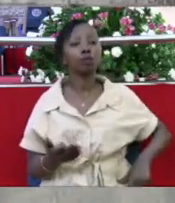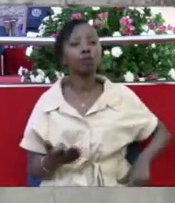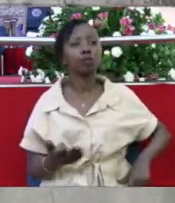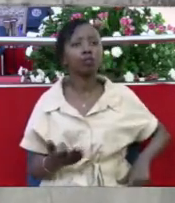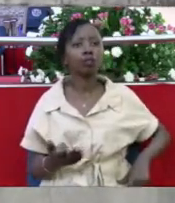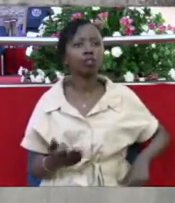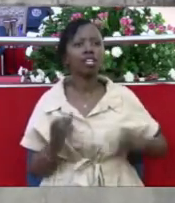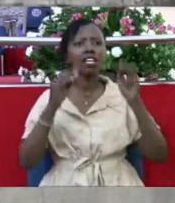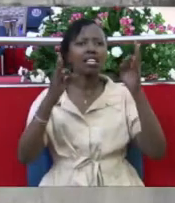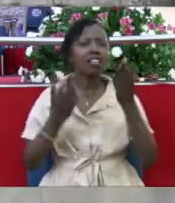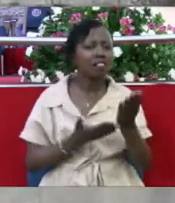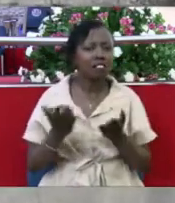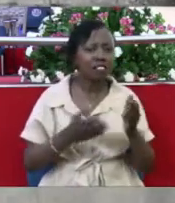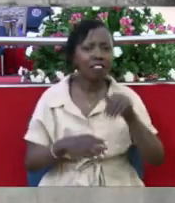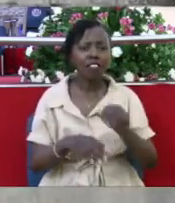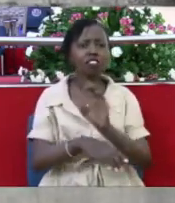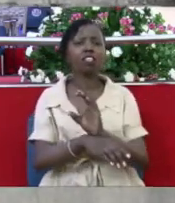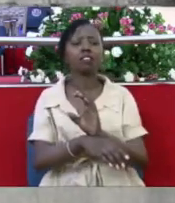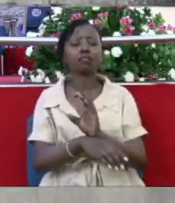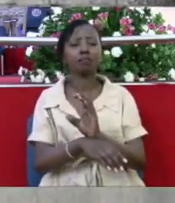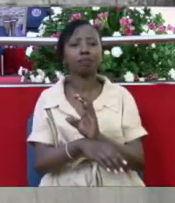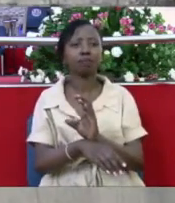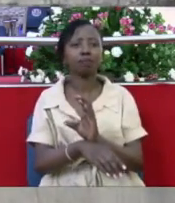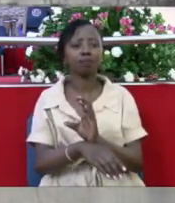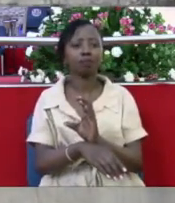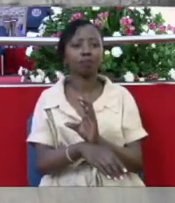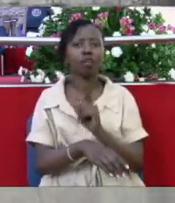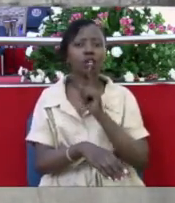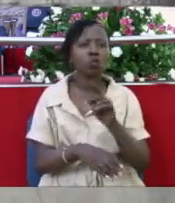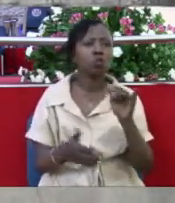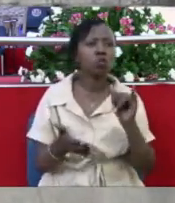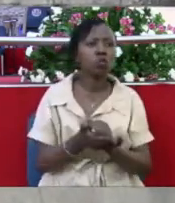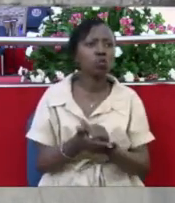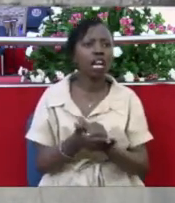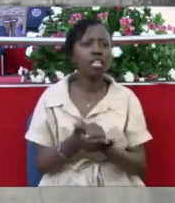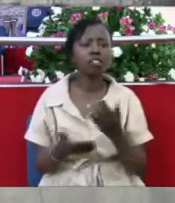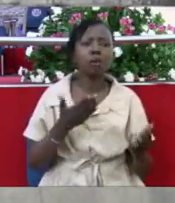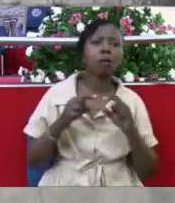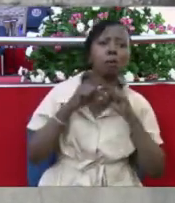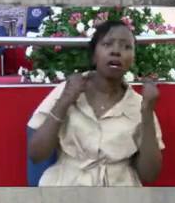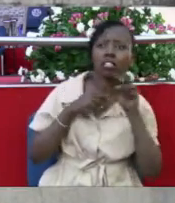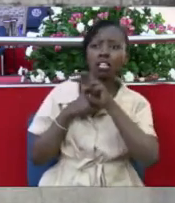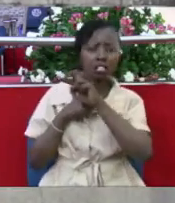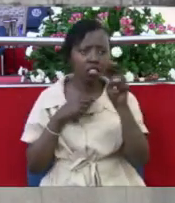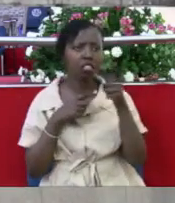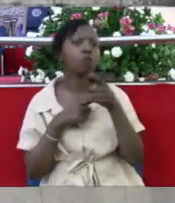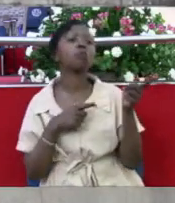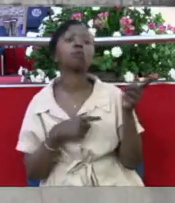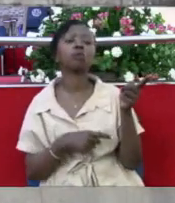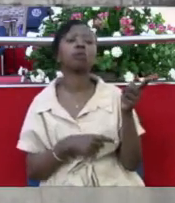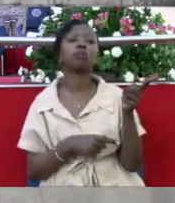you are serving in church, kama unahudumu kanisani, so that any of these leaders see you, ili kwamba viongozi hao